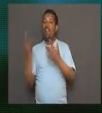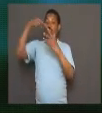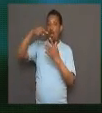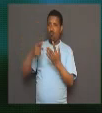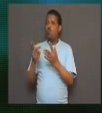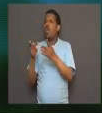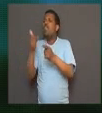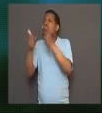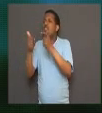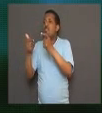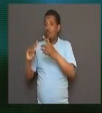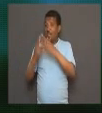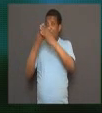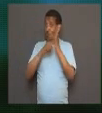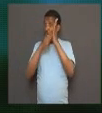the area.